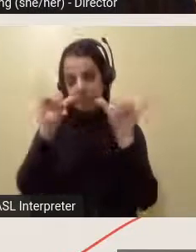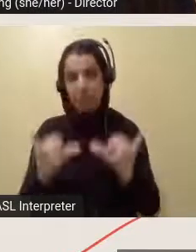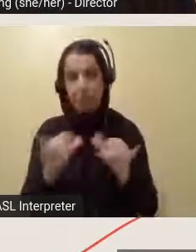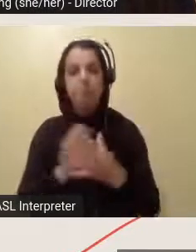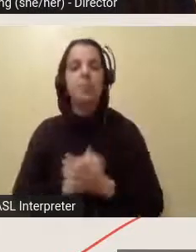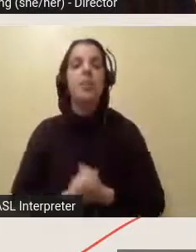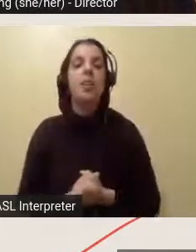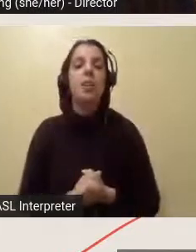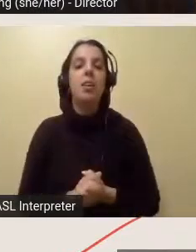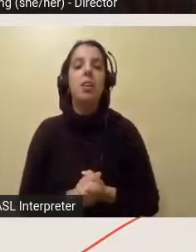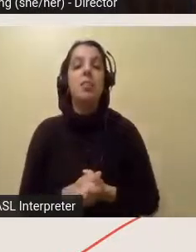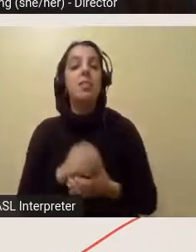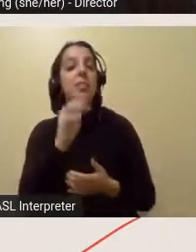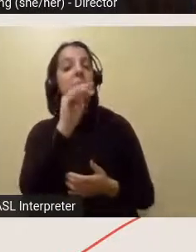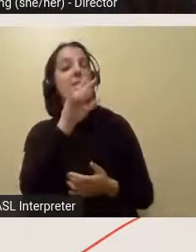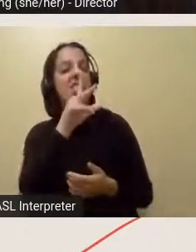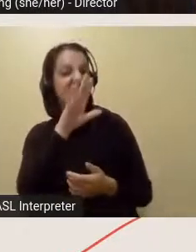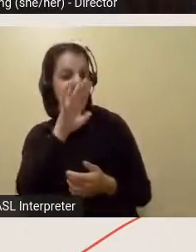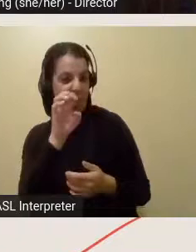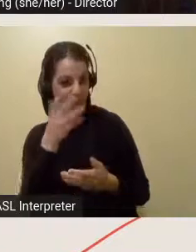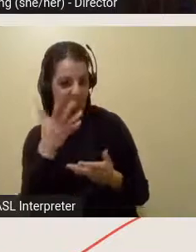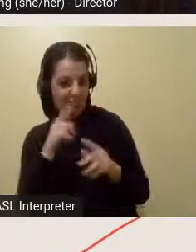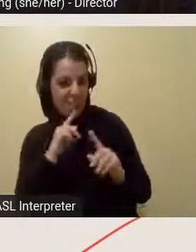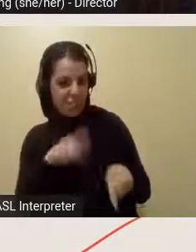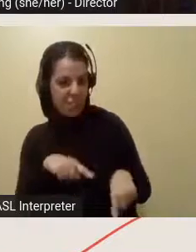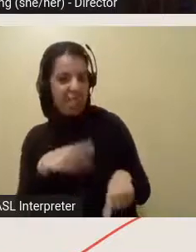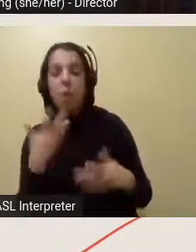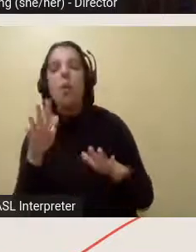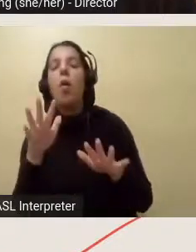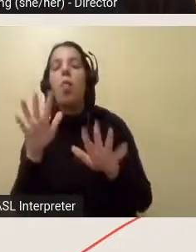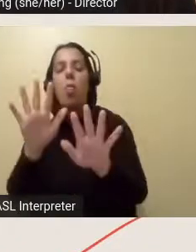Michelle, did you want to jump in? I don't want to cut you off if you do.